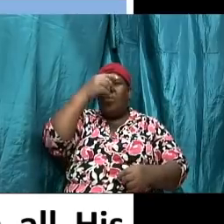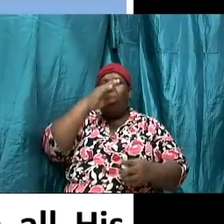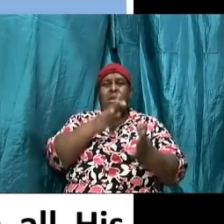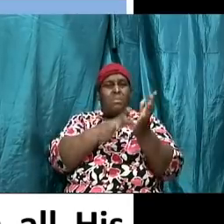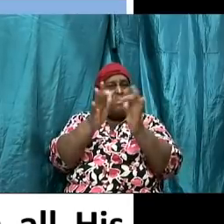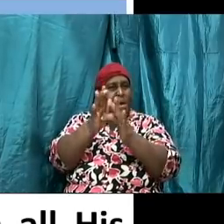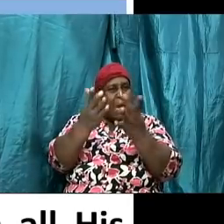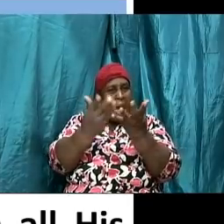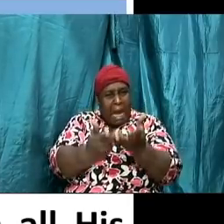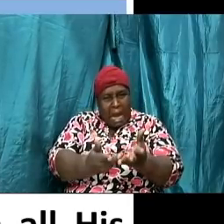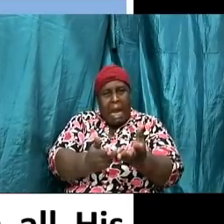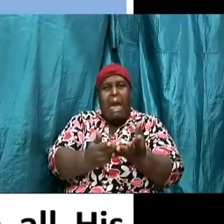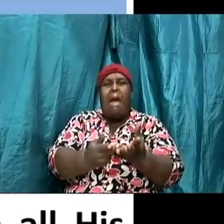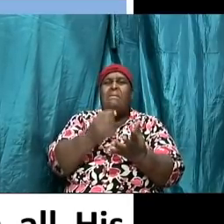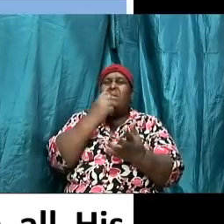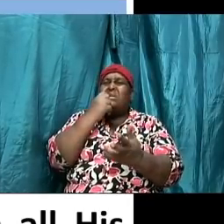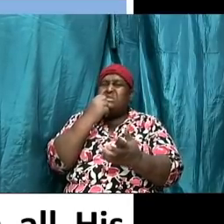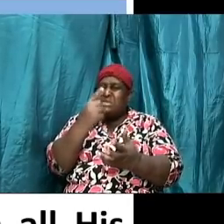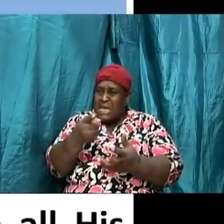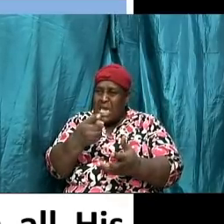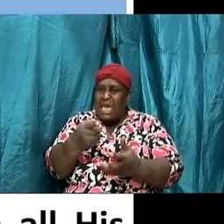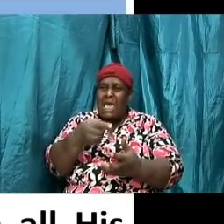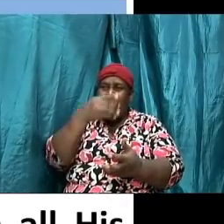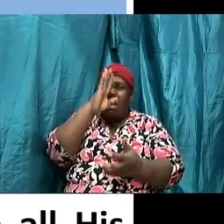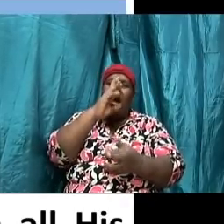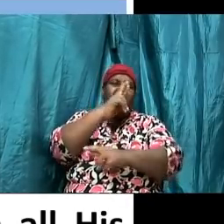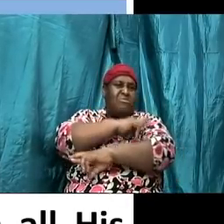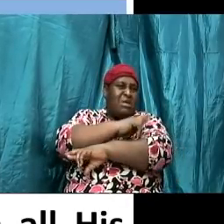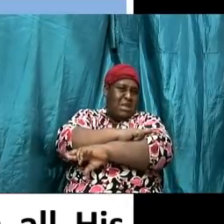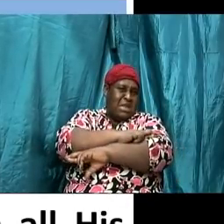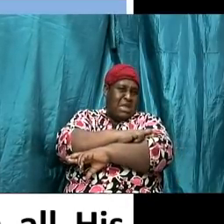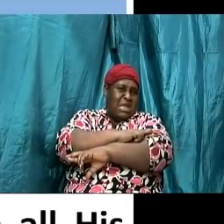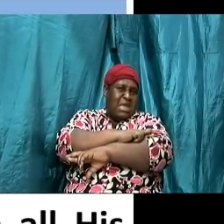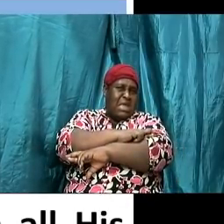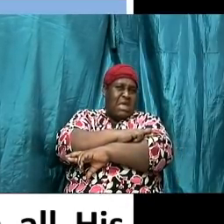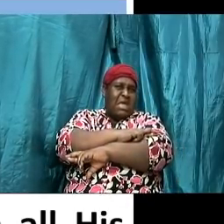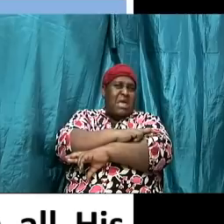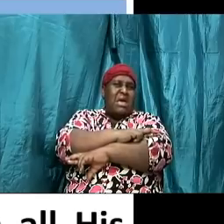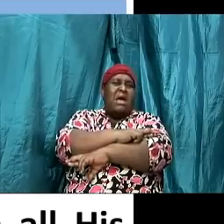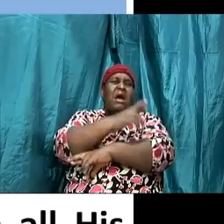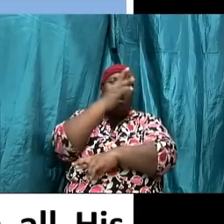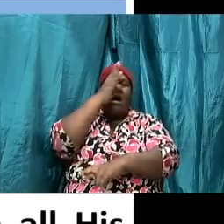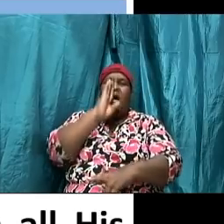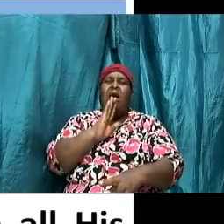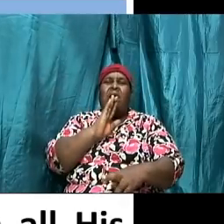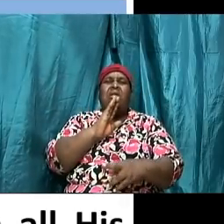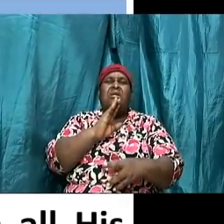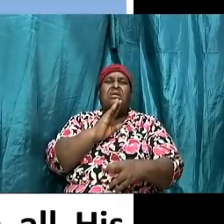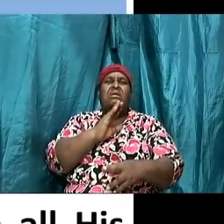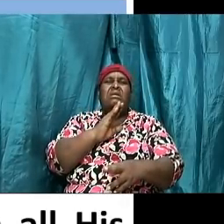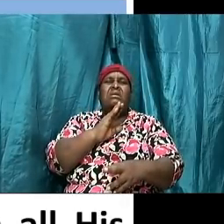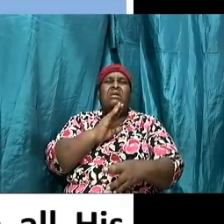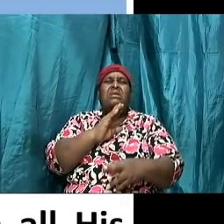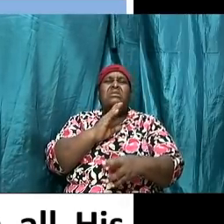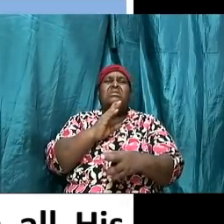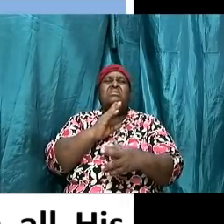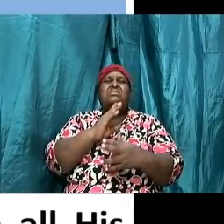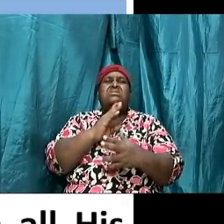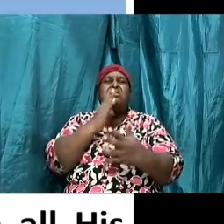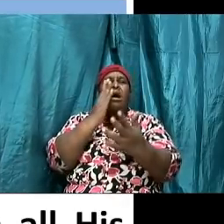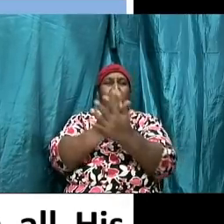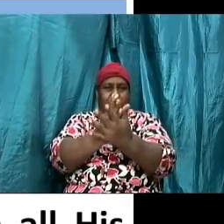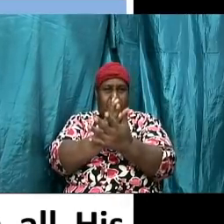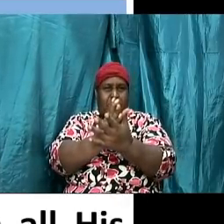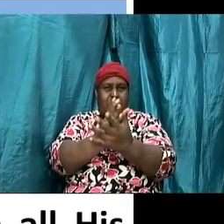actually means that God ceased to work in relation to his creation. In other words, God